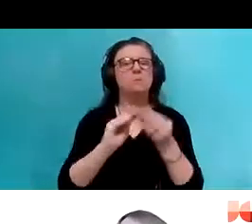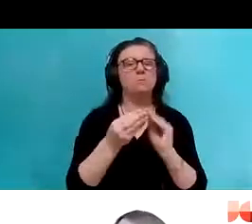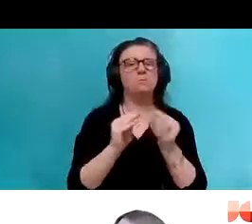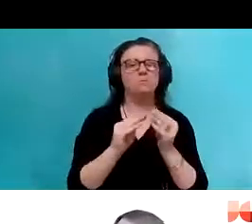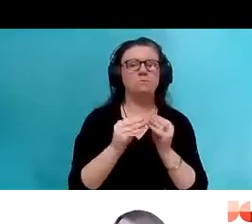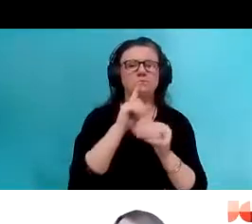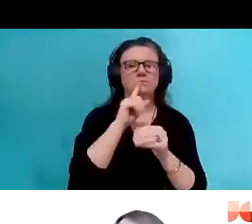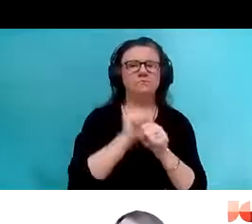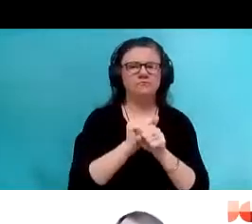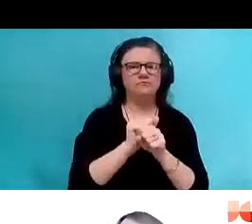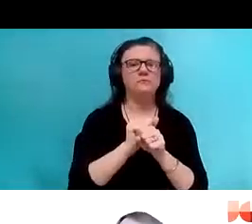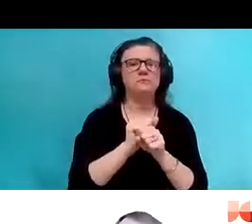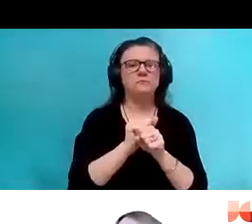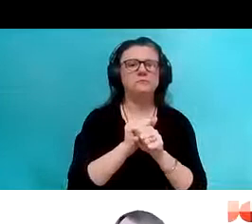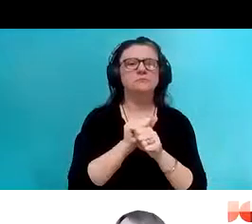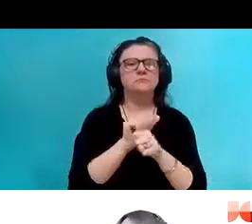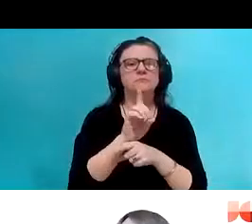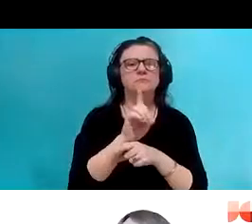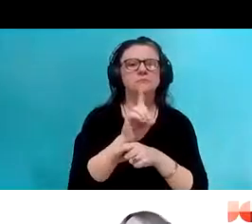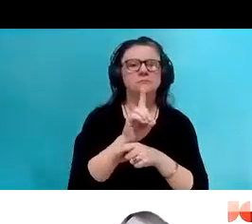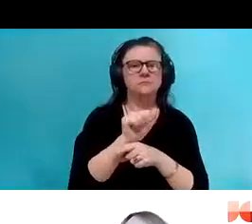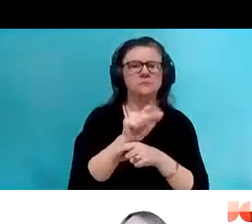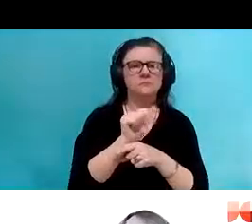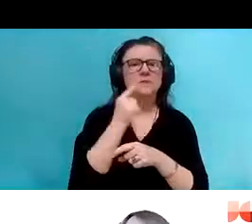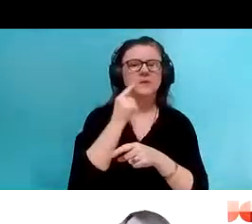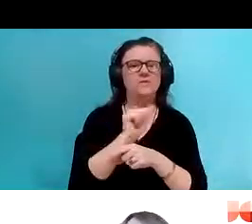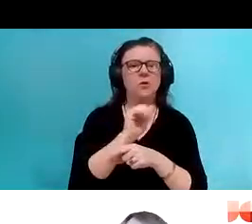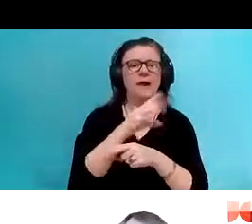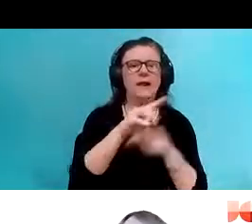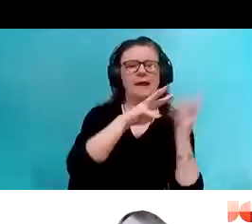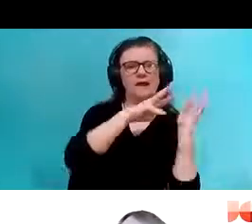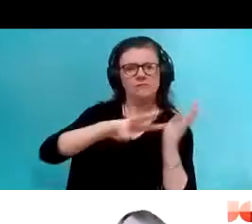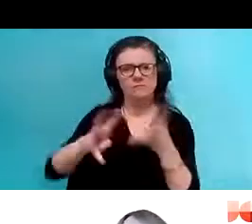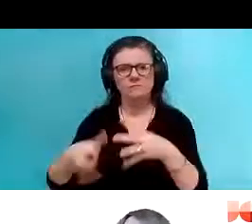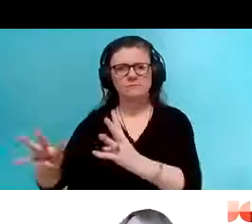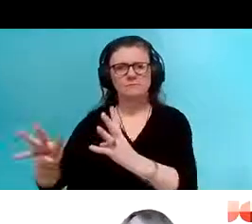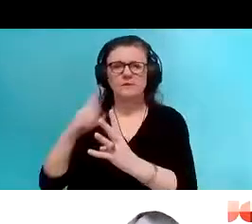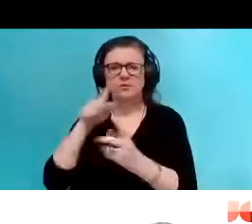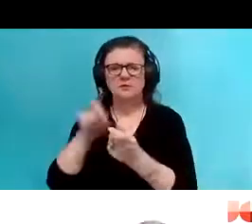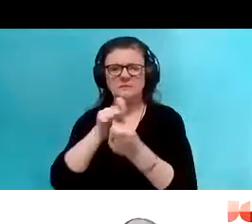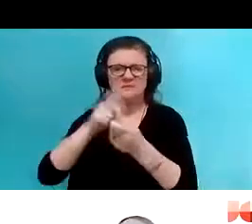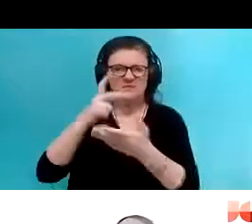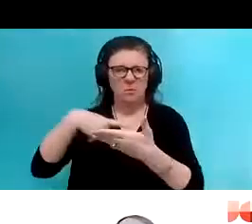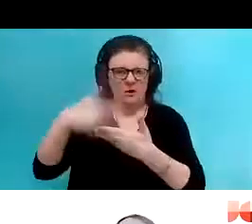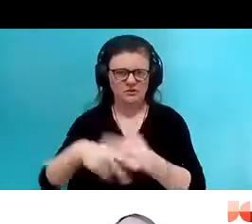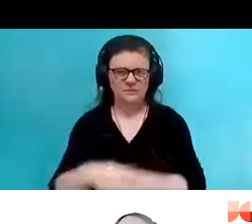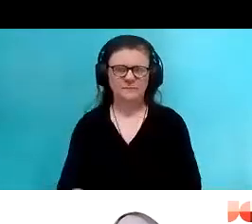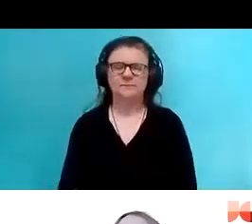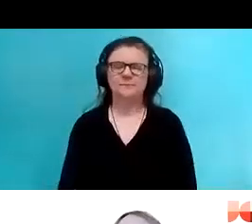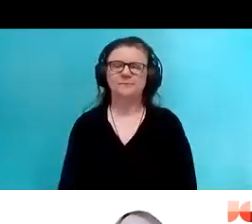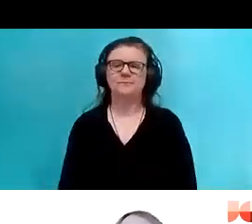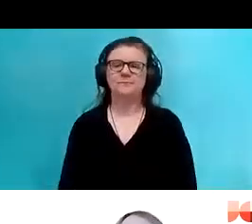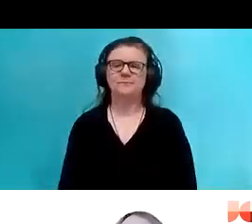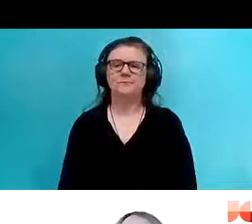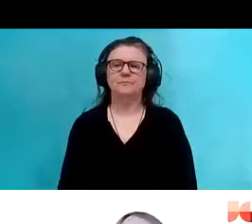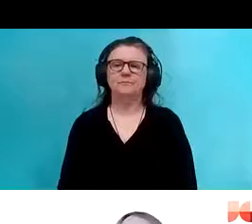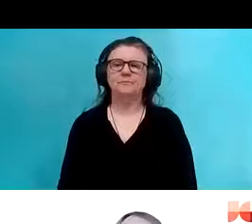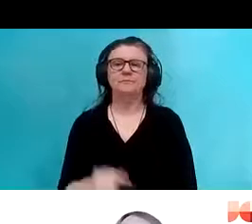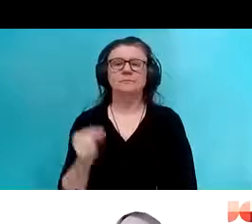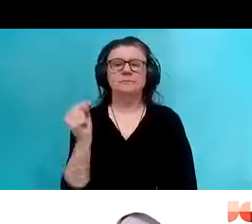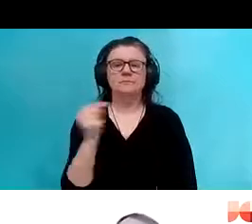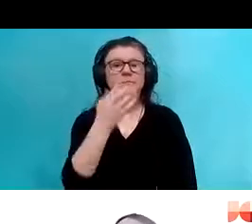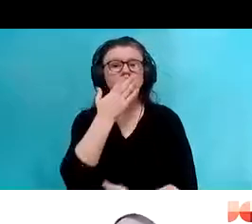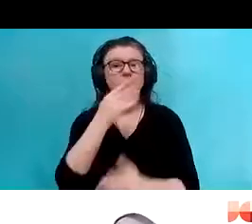produced some data looking at aid flows into projects that support disability. And I think it's a good example that